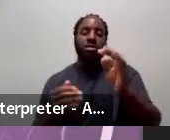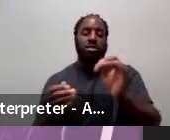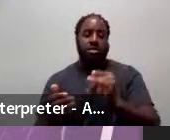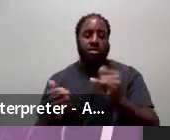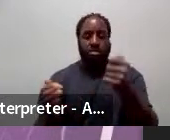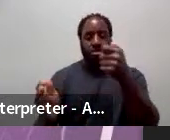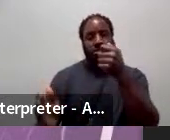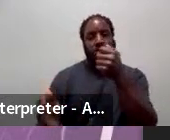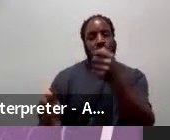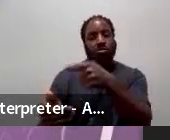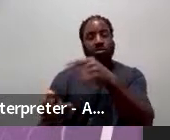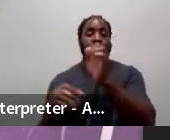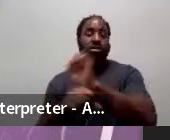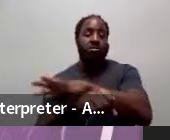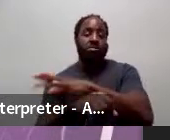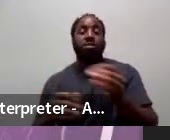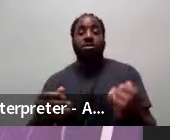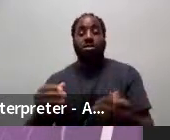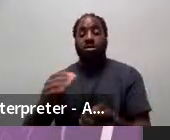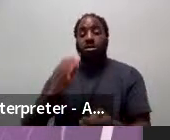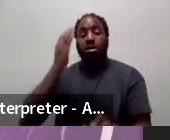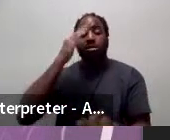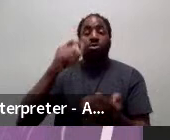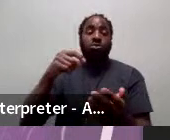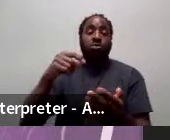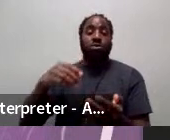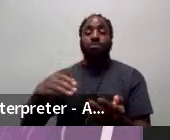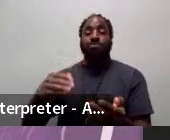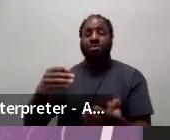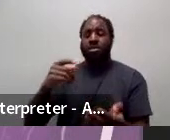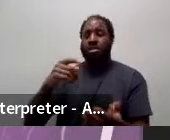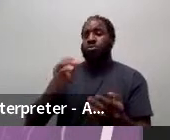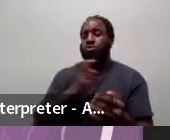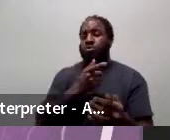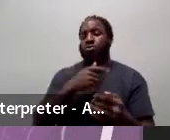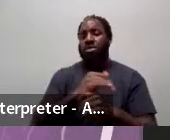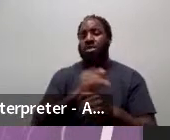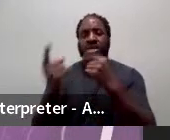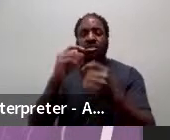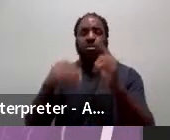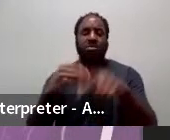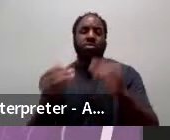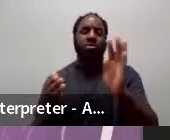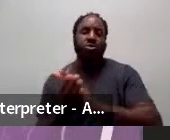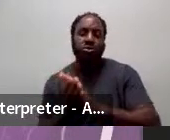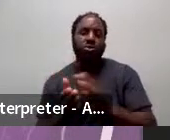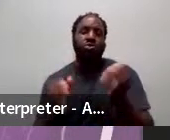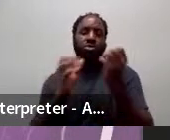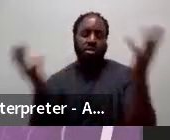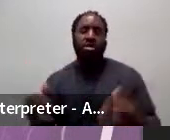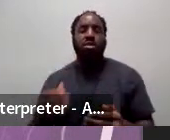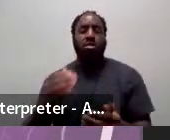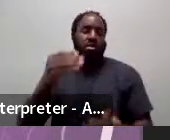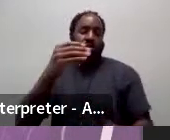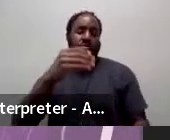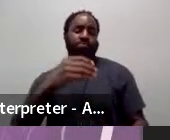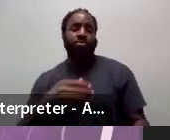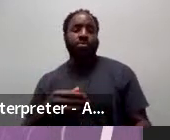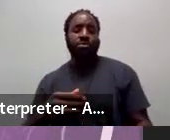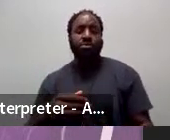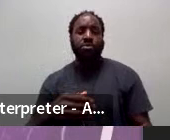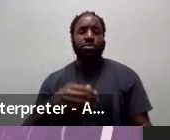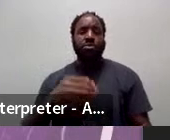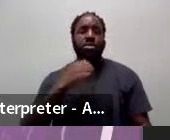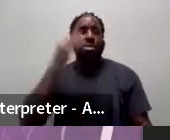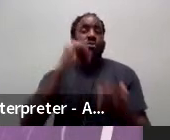related to schools. This is a question I know we get a lot. I'll just note that the moment we're in right now, this is nothing